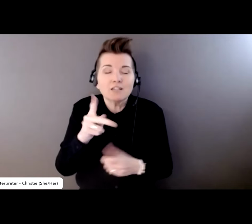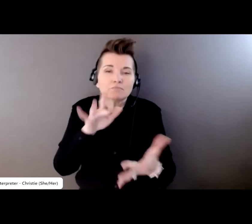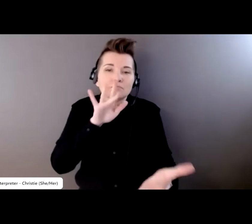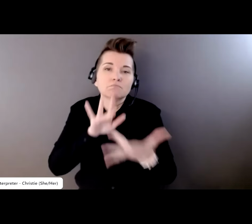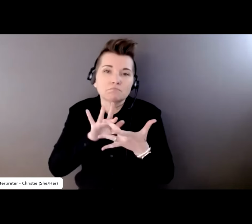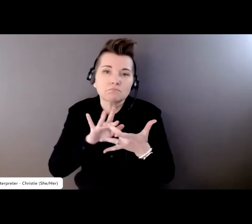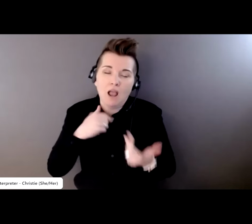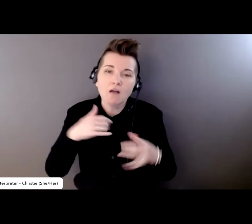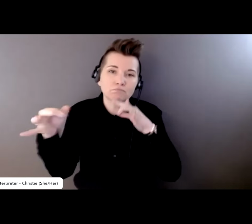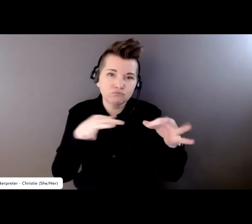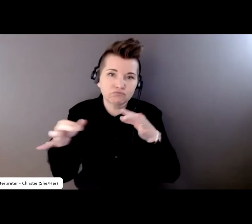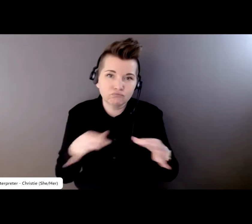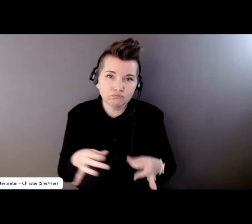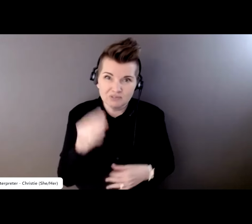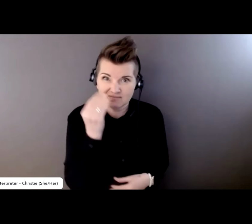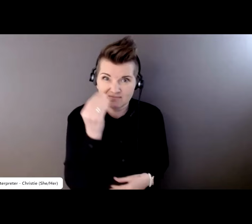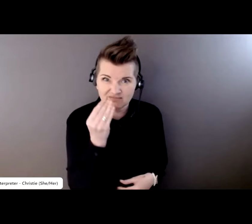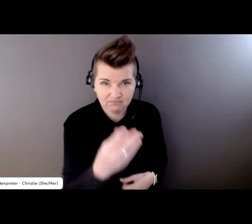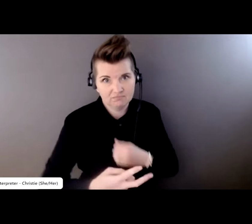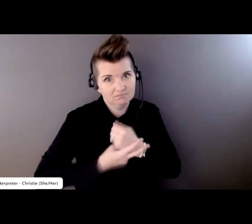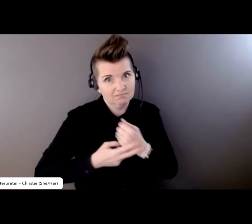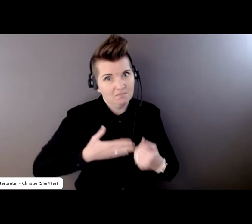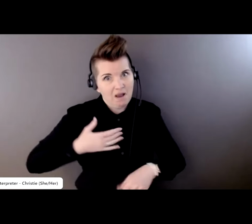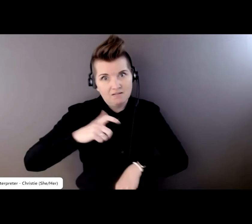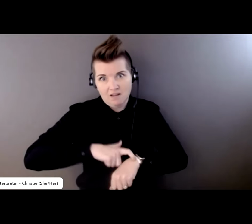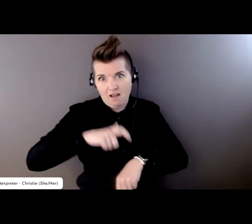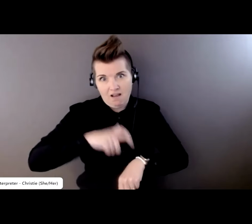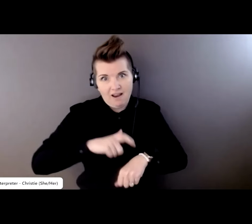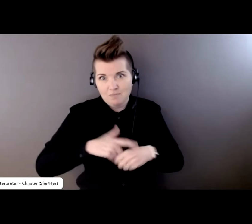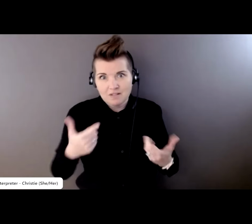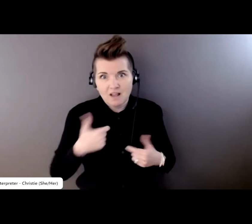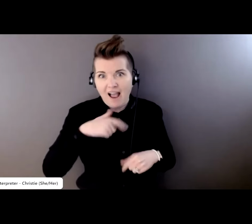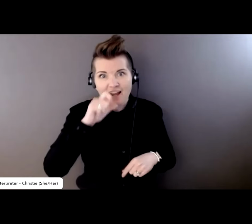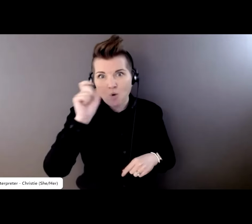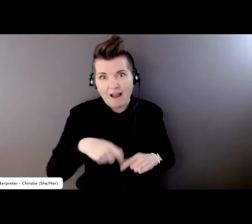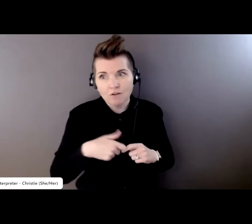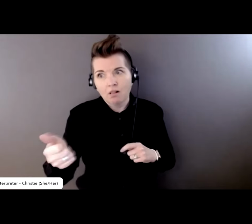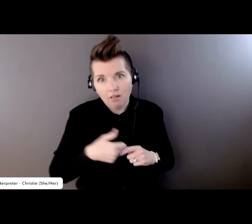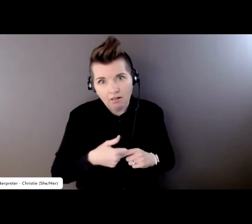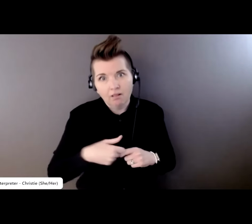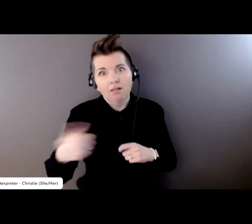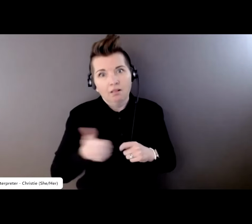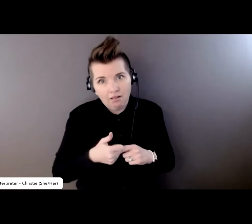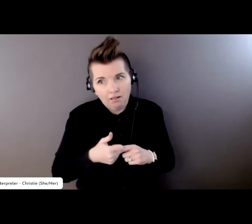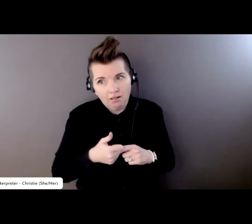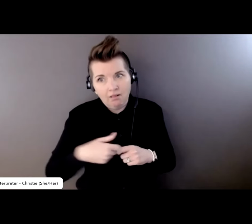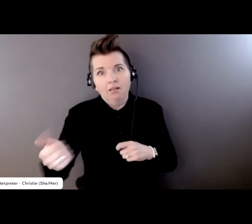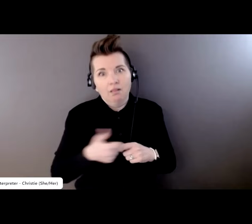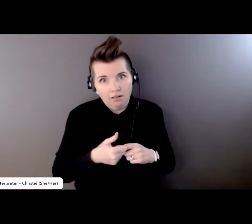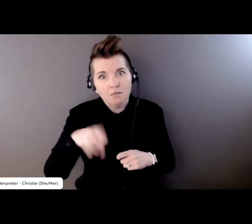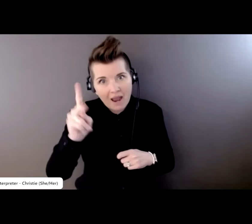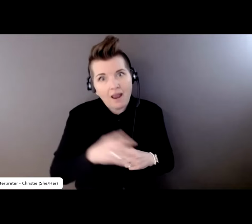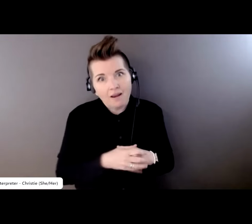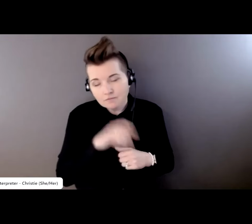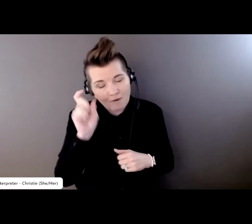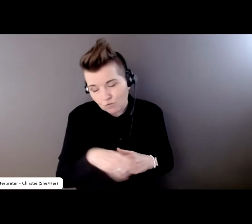a big time saver in terms of those tiny little trips to the bank that I don't have to make. Those checks don't